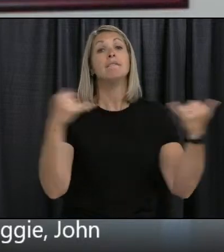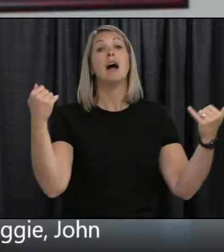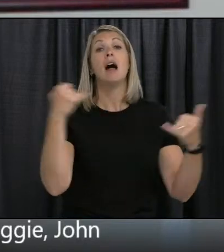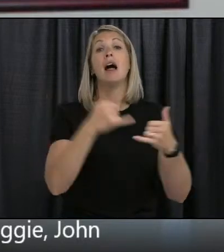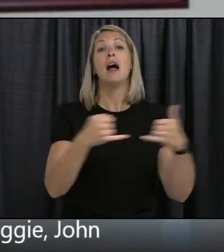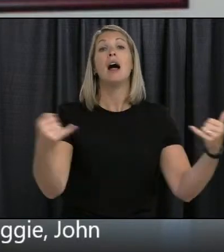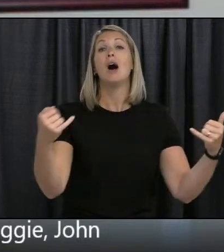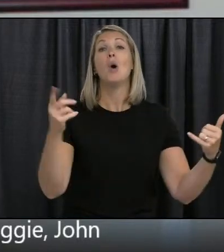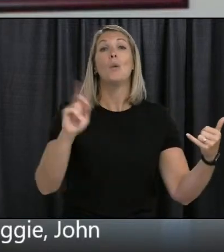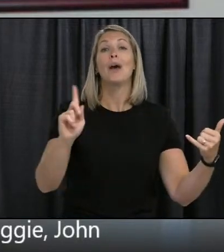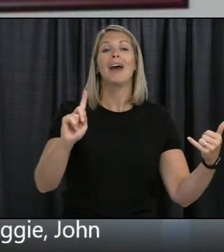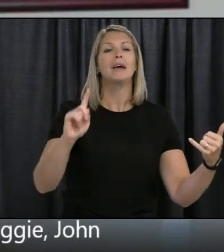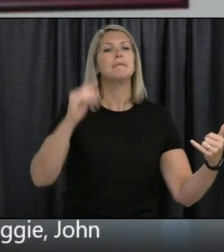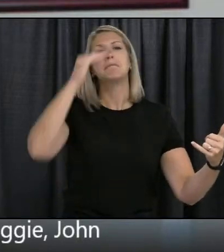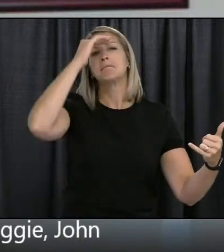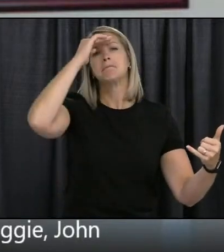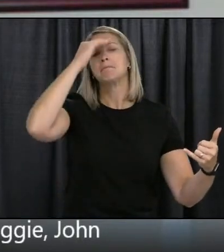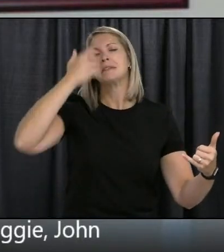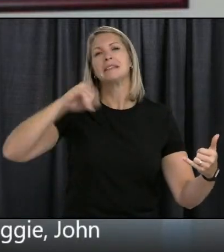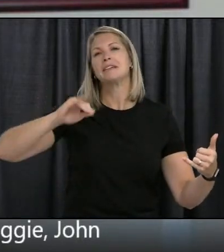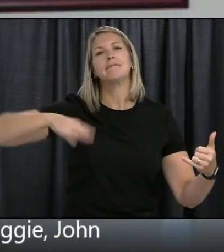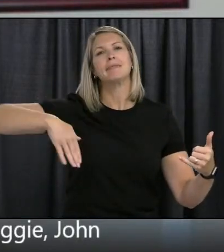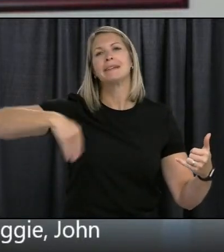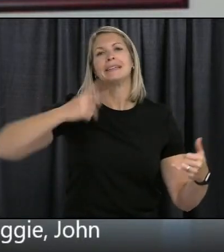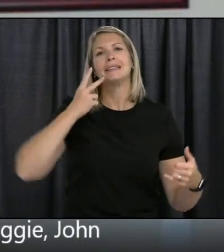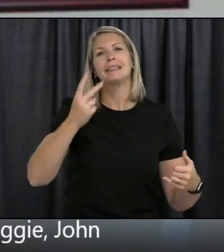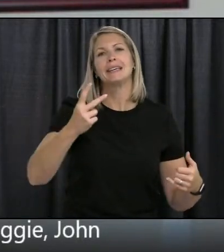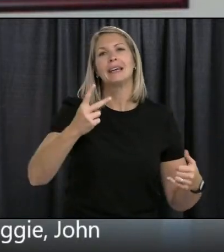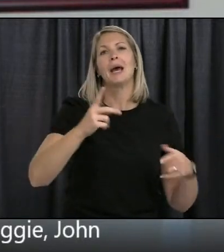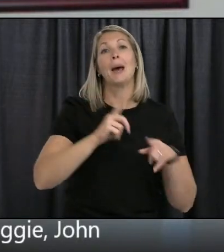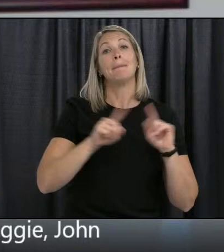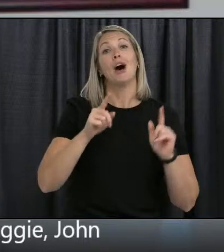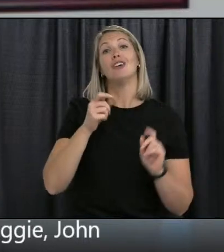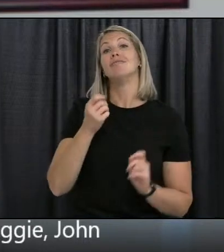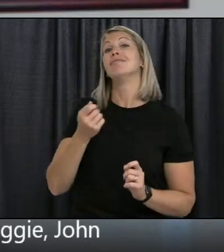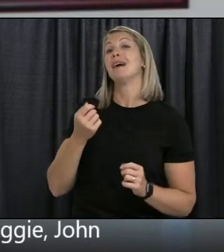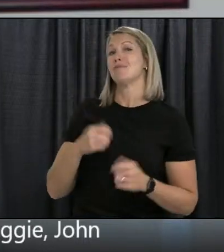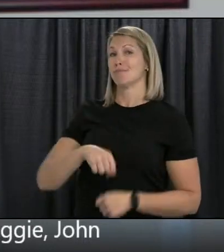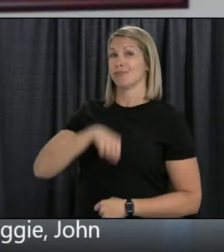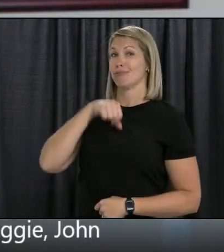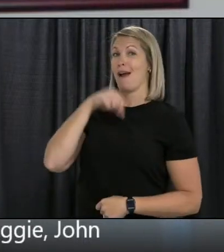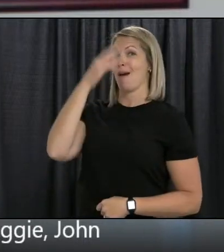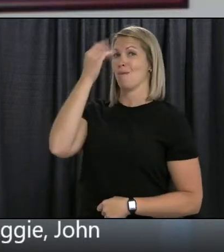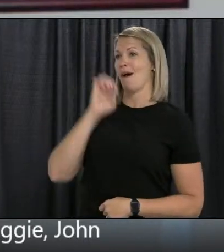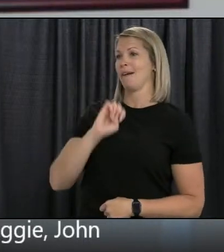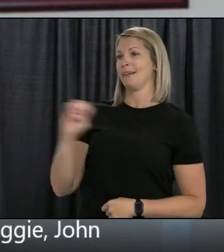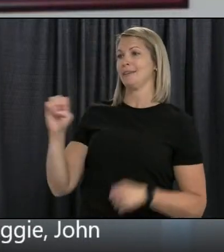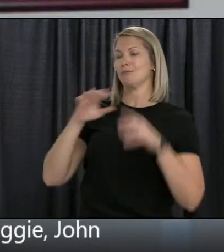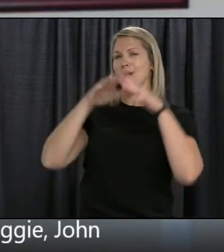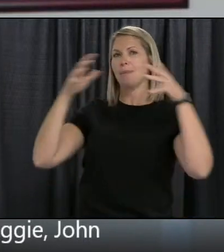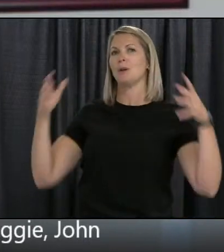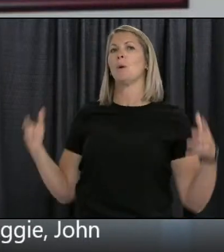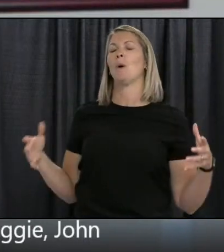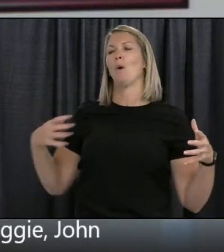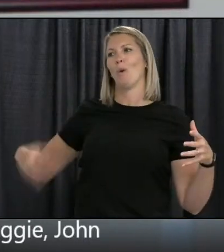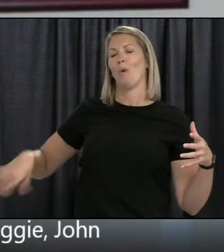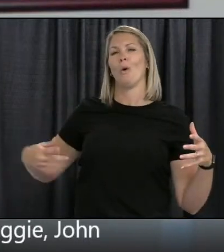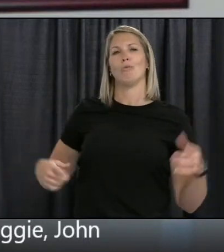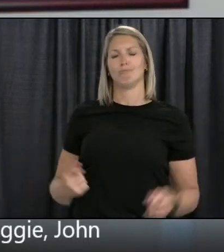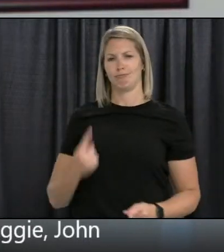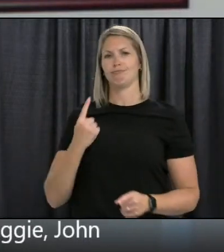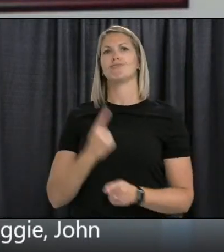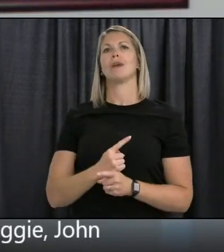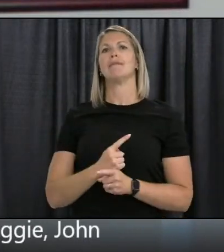right. What is it the Atlantic bubble seems to have got right? And there is no secret sauce or magic bullet. It's been